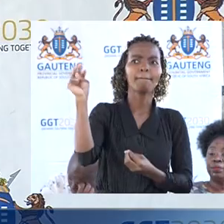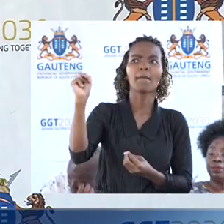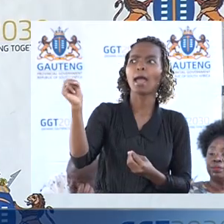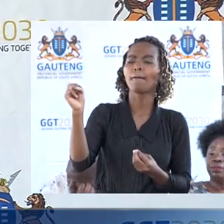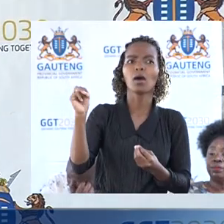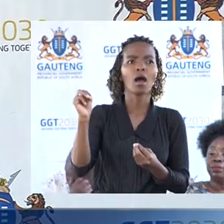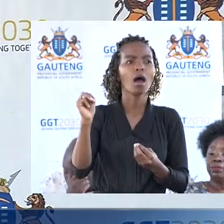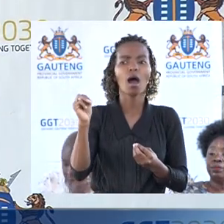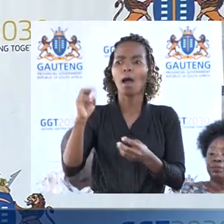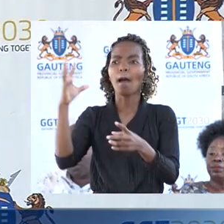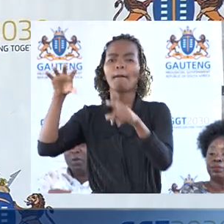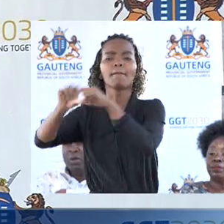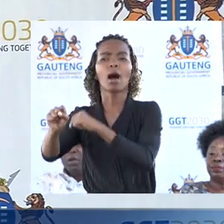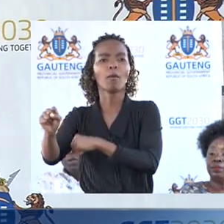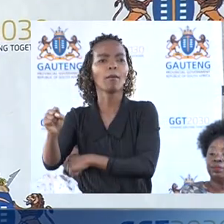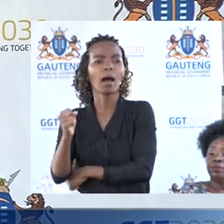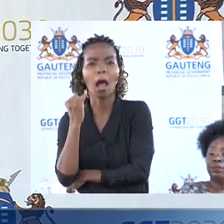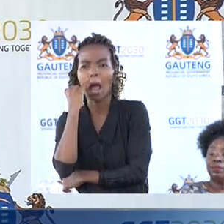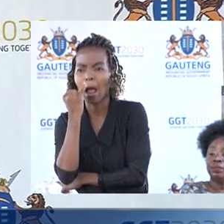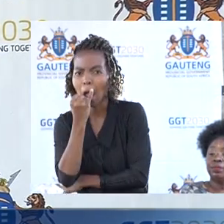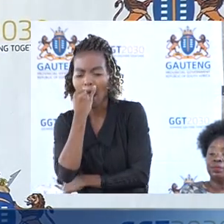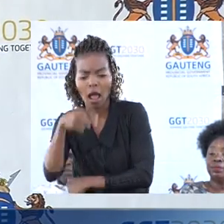ba motshwereng a tsuba di drugs mo sekolong.